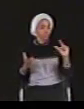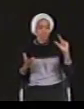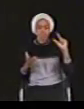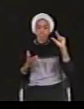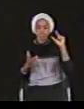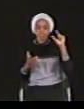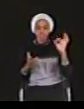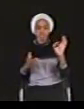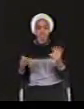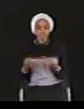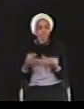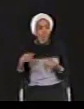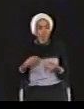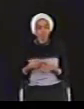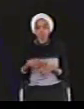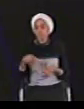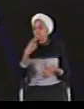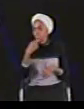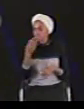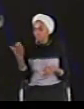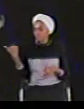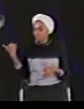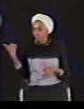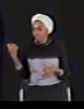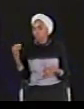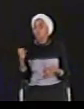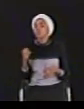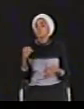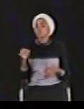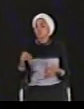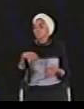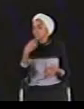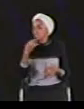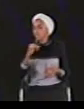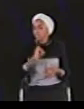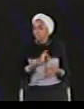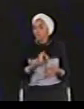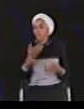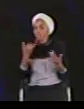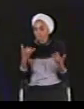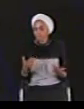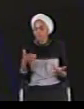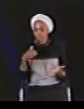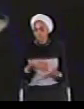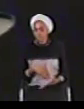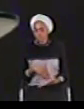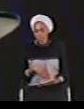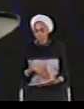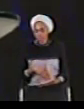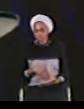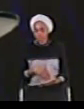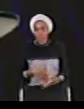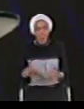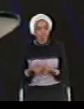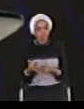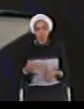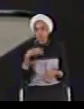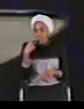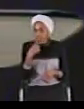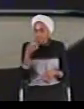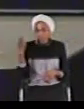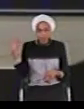we said before, so say I now again. As we